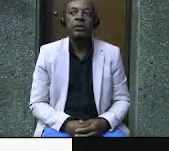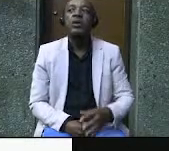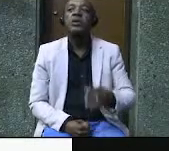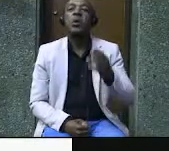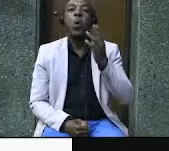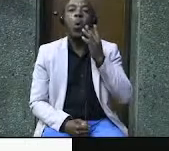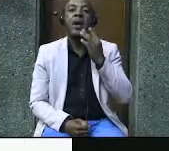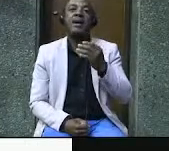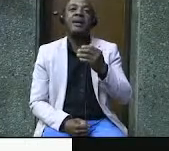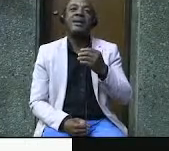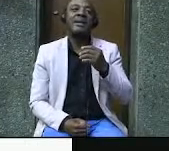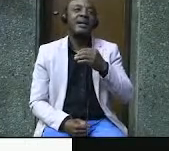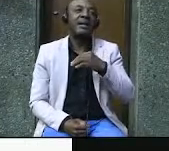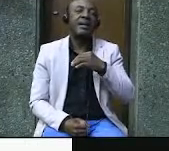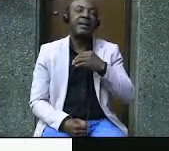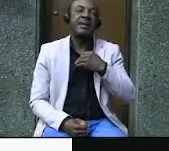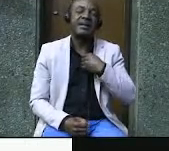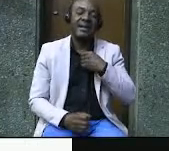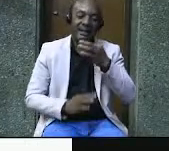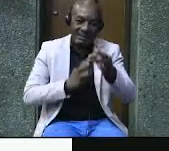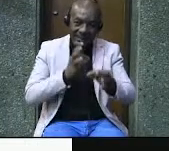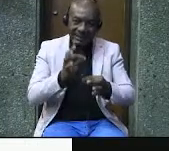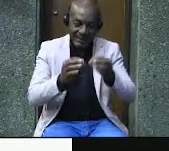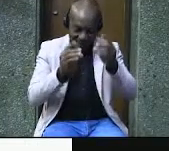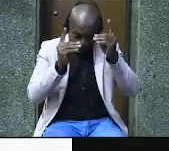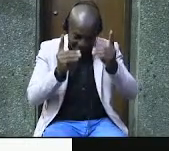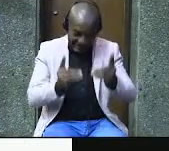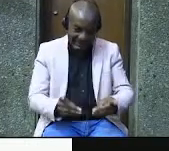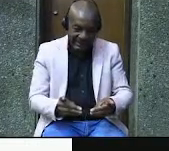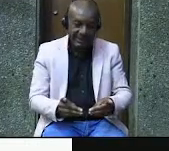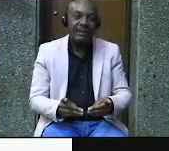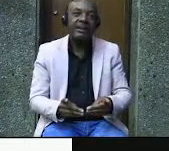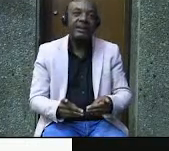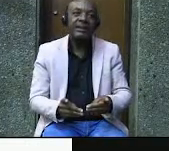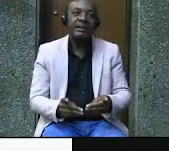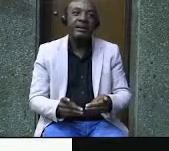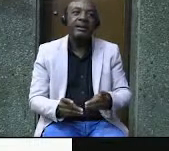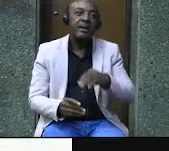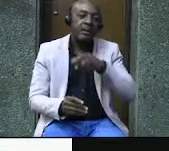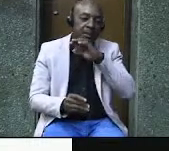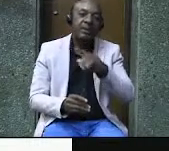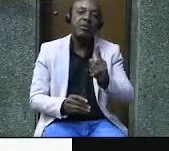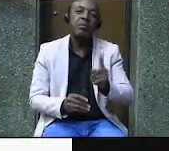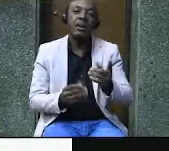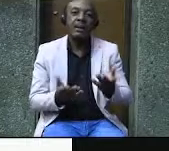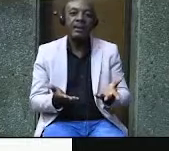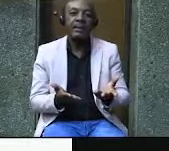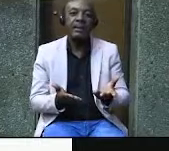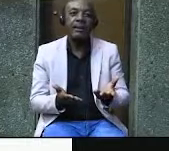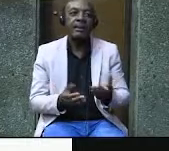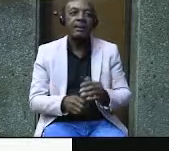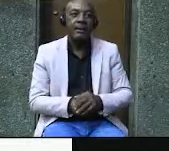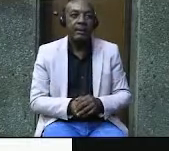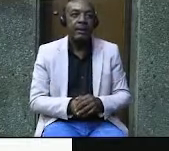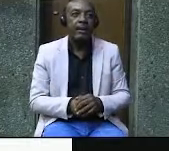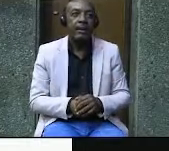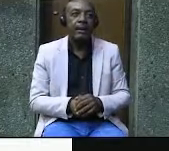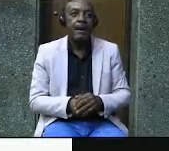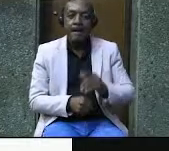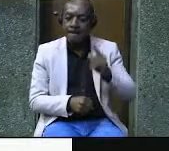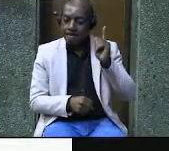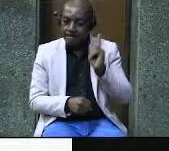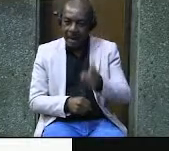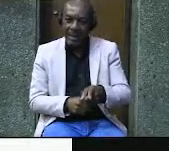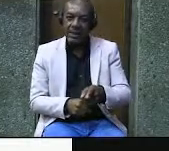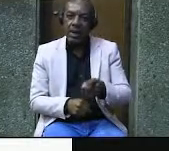decisions to expropriate are administrative decisions, it means that they have to be to also be aligned